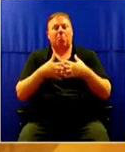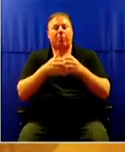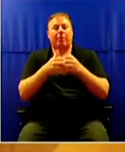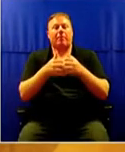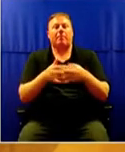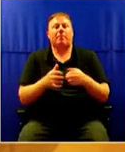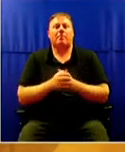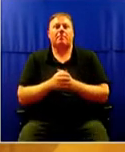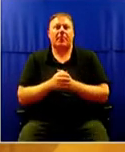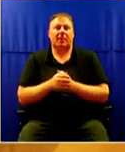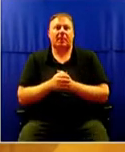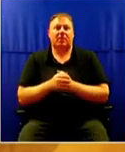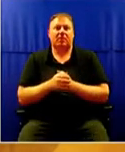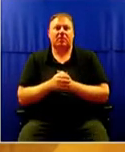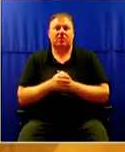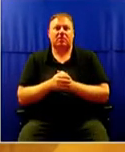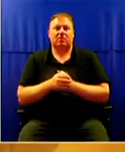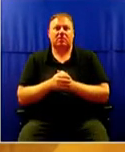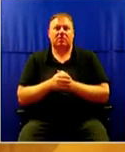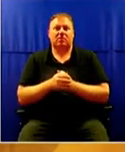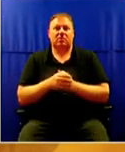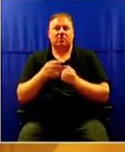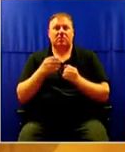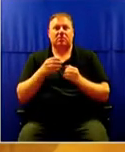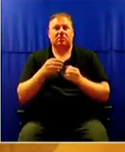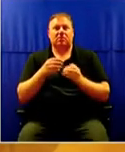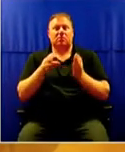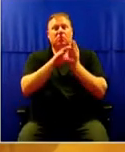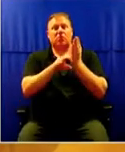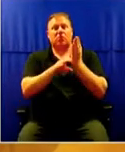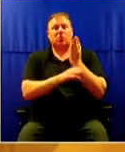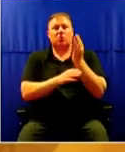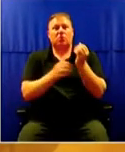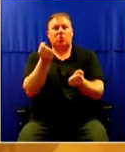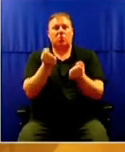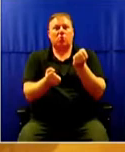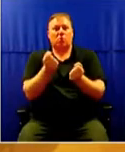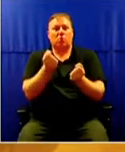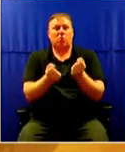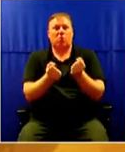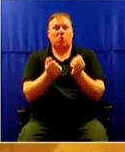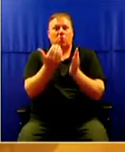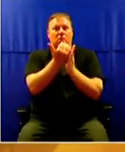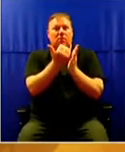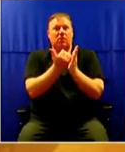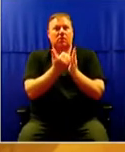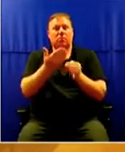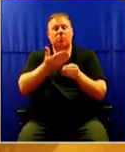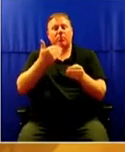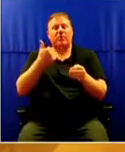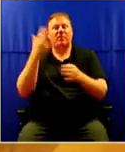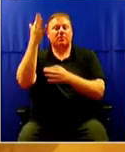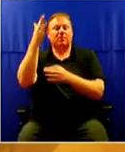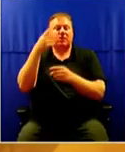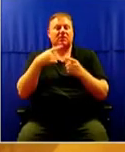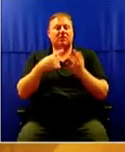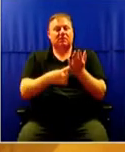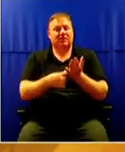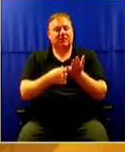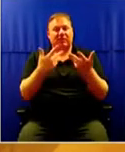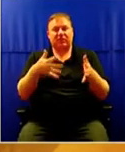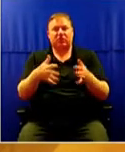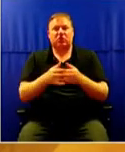this as a result of the two Constitutional Court judgments referred to by previous speakers, where the concern